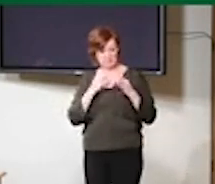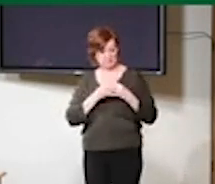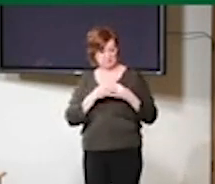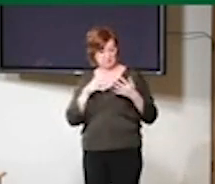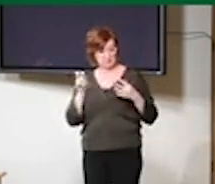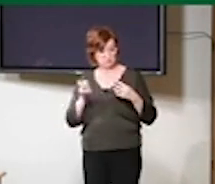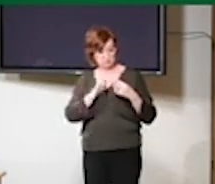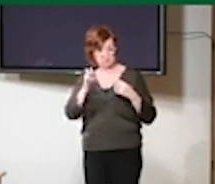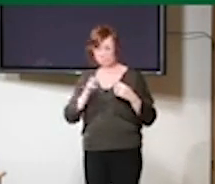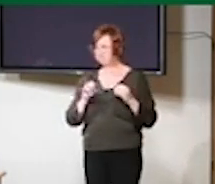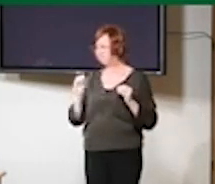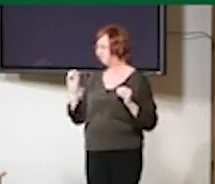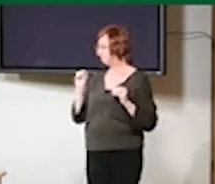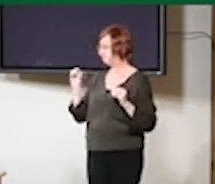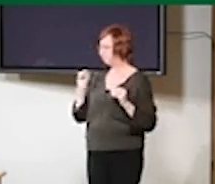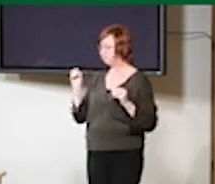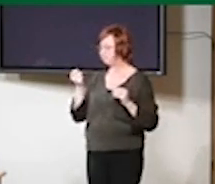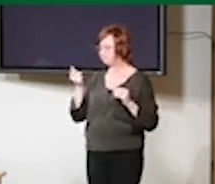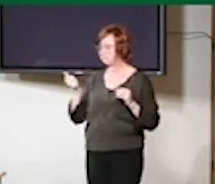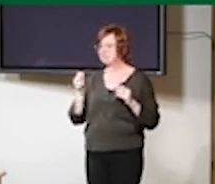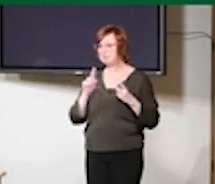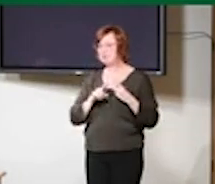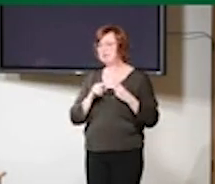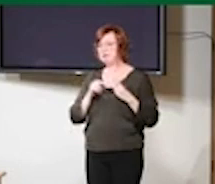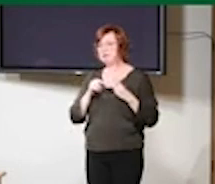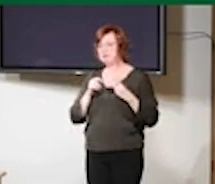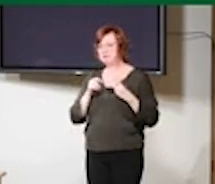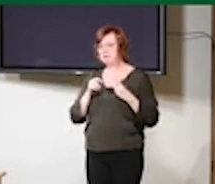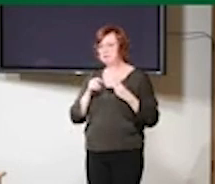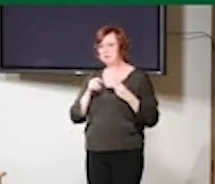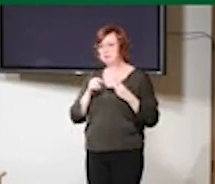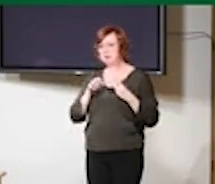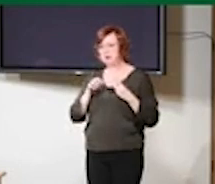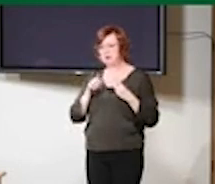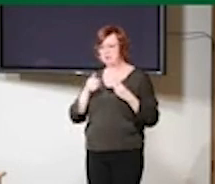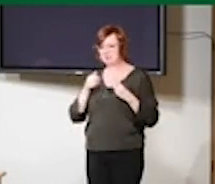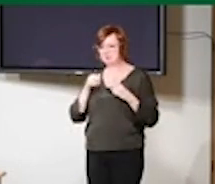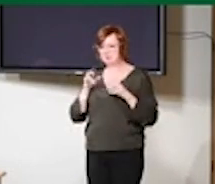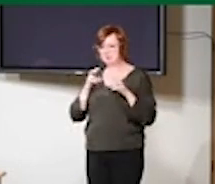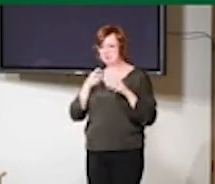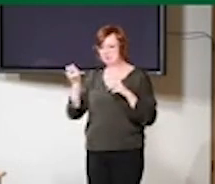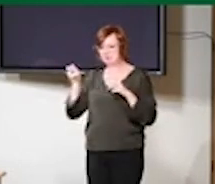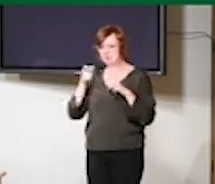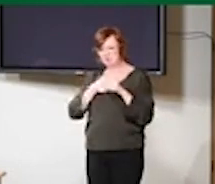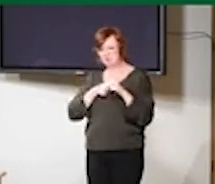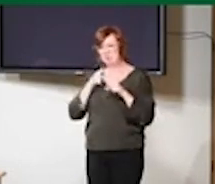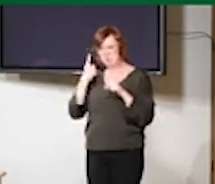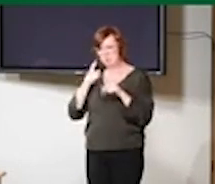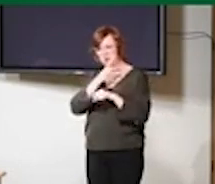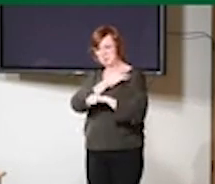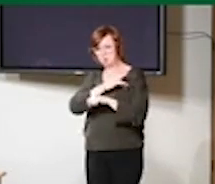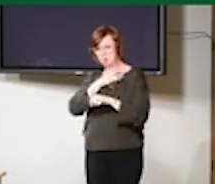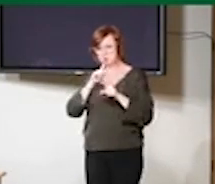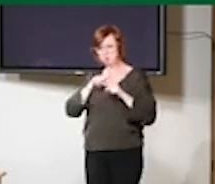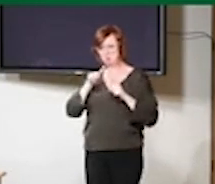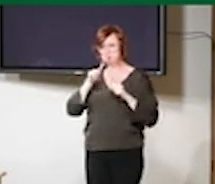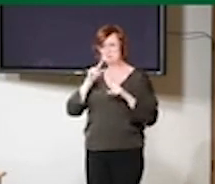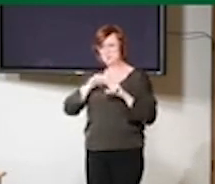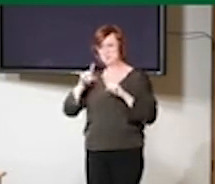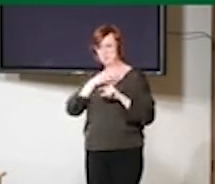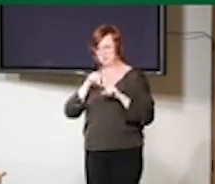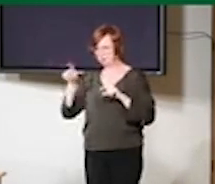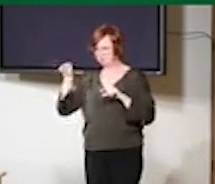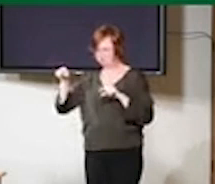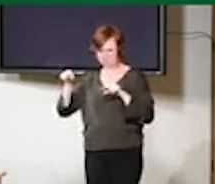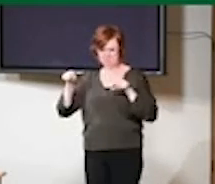family either in Saskatchewan or in neighboring provinces, but yes, there was no link to international travel. And like I said, we